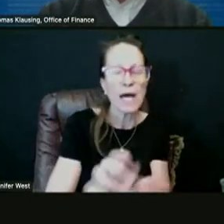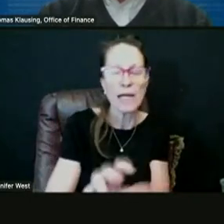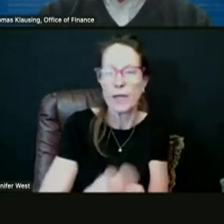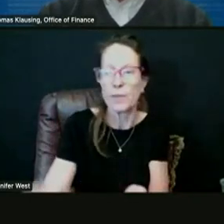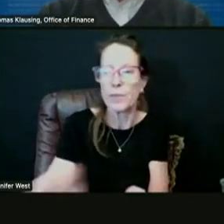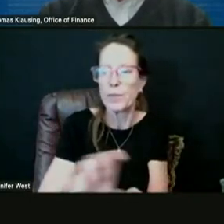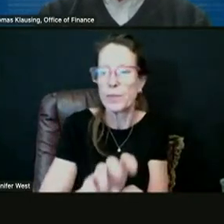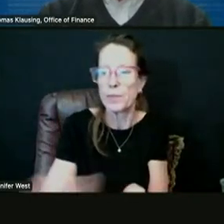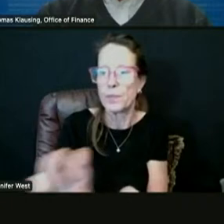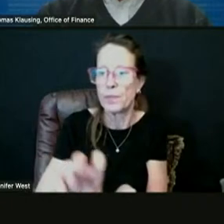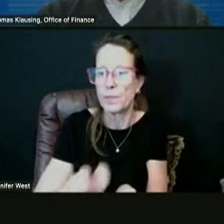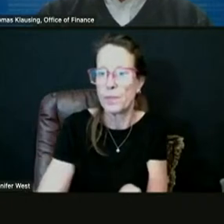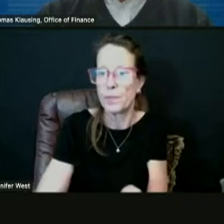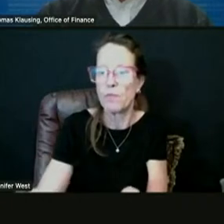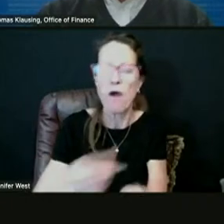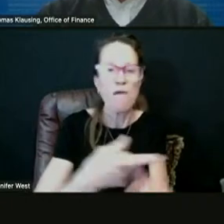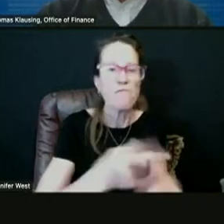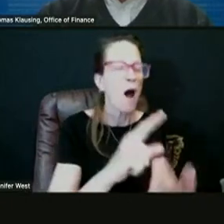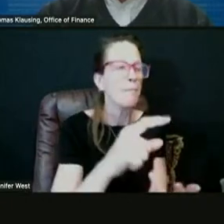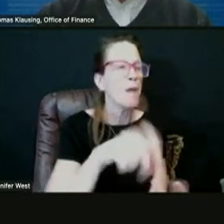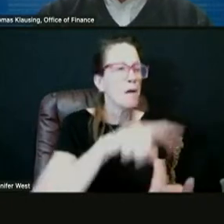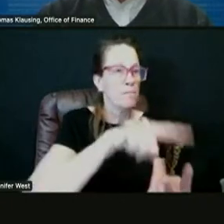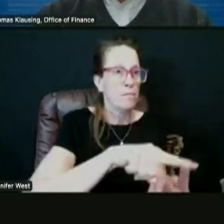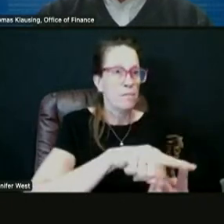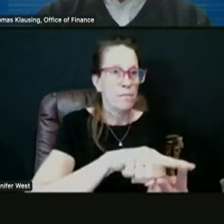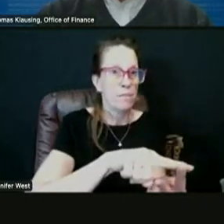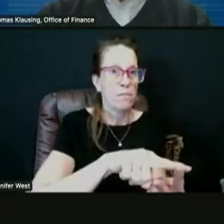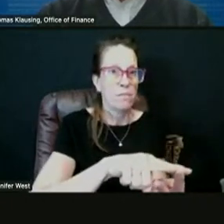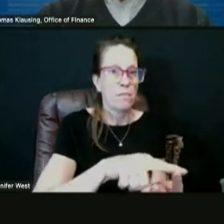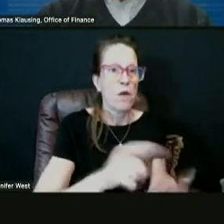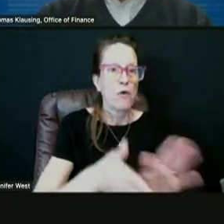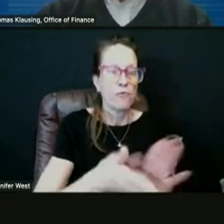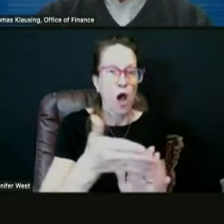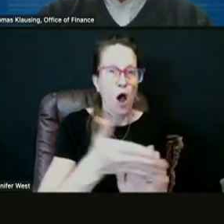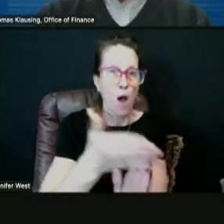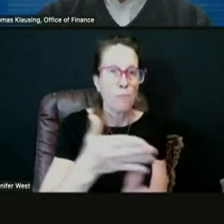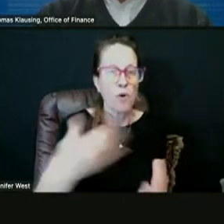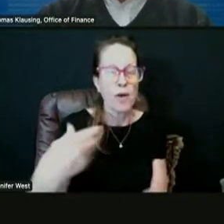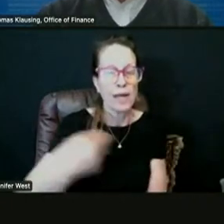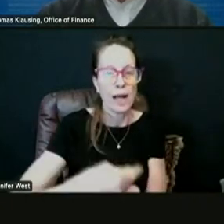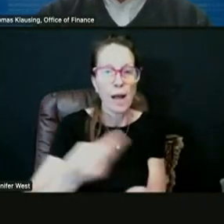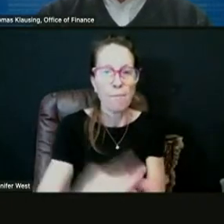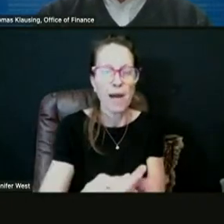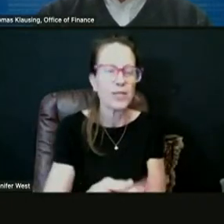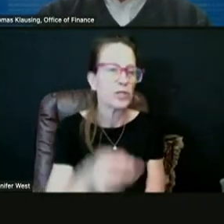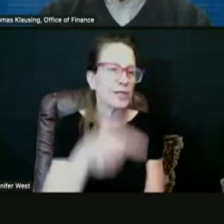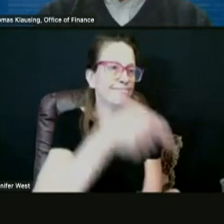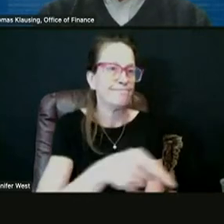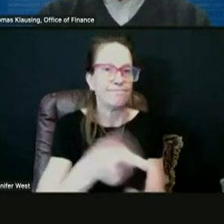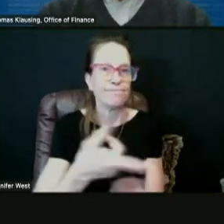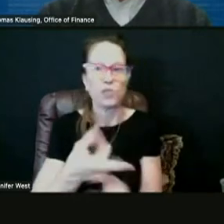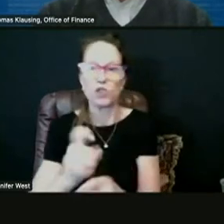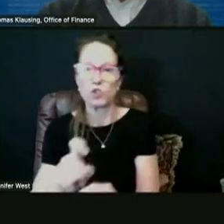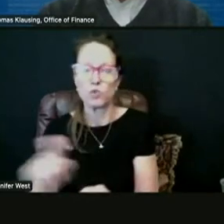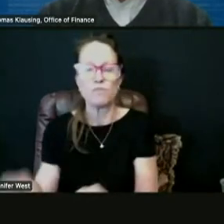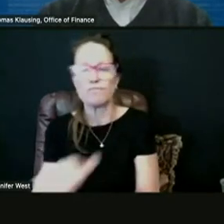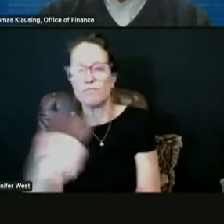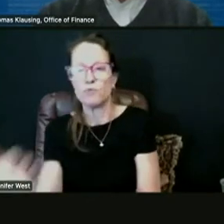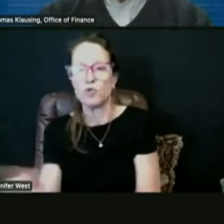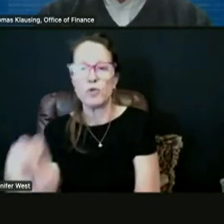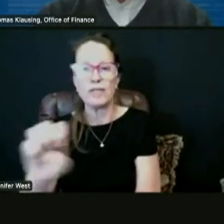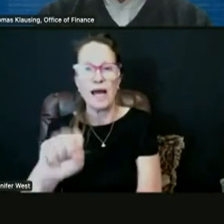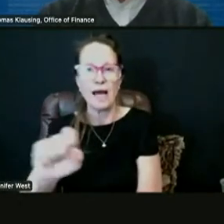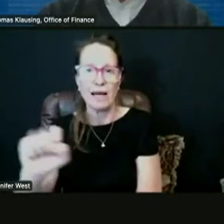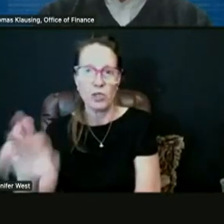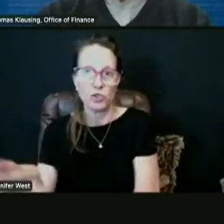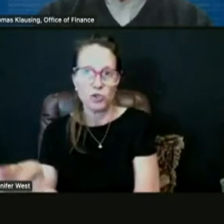a perfect example. So some of those positions that we know that we will continue to need and utilize in our school system,